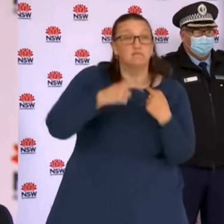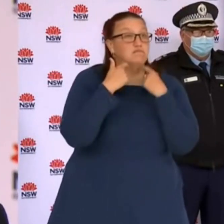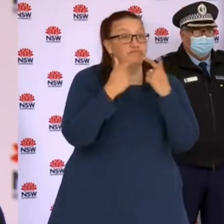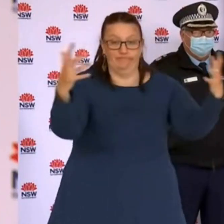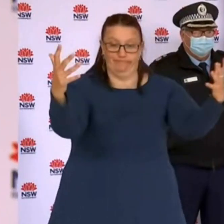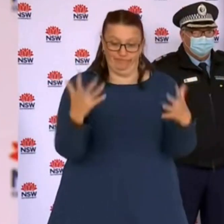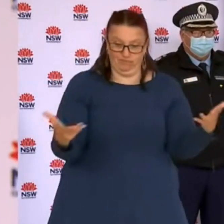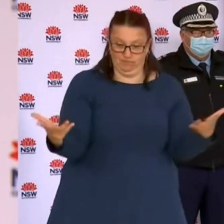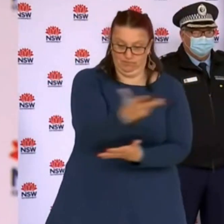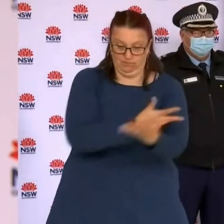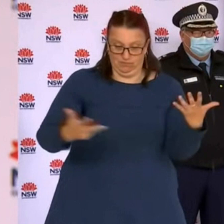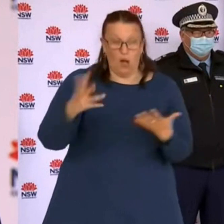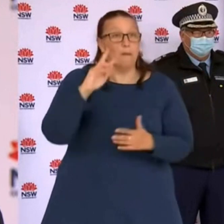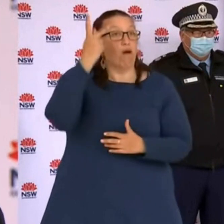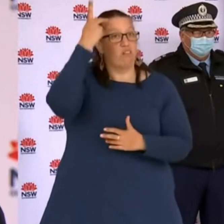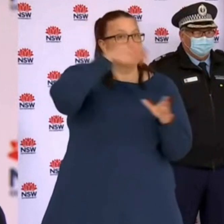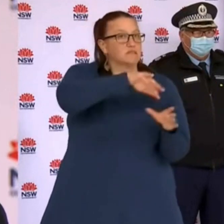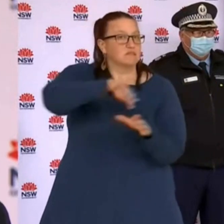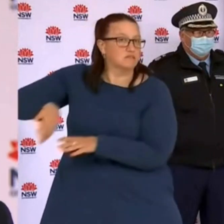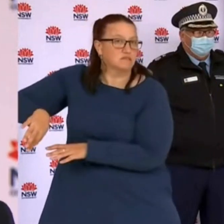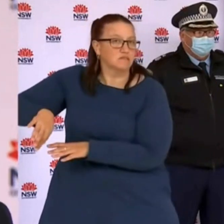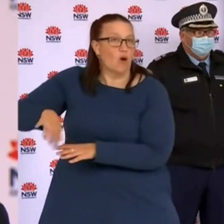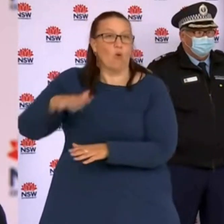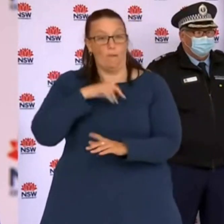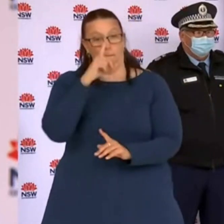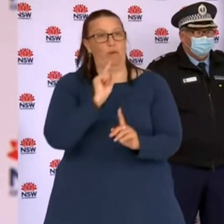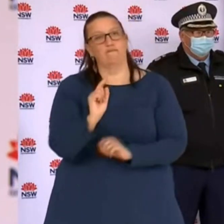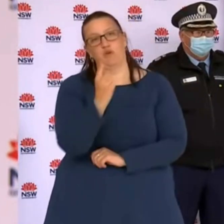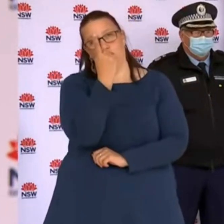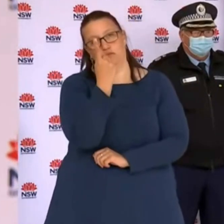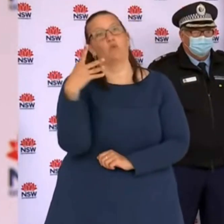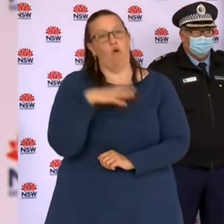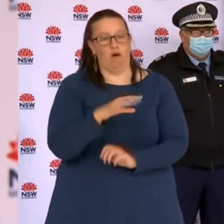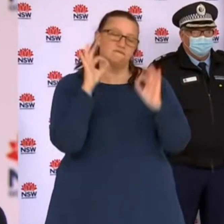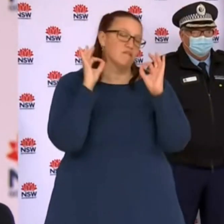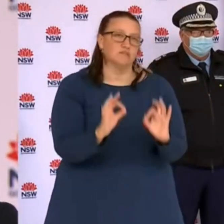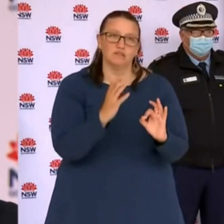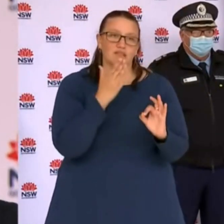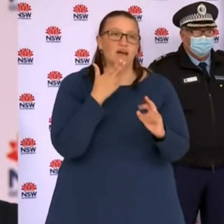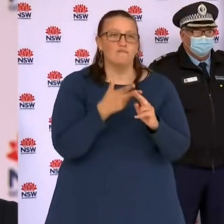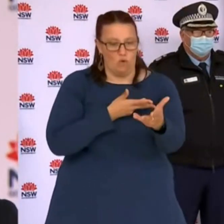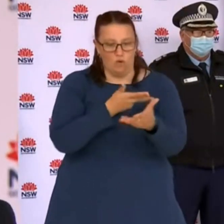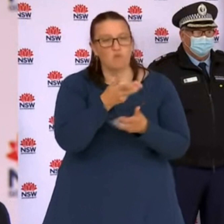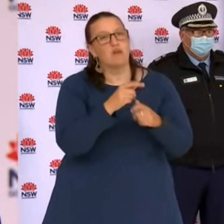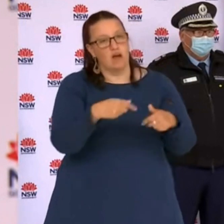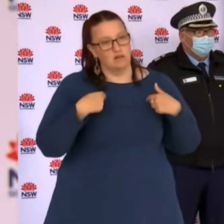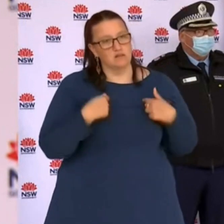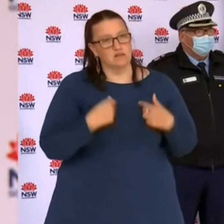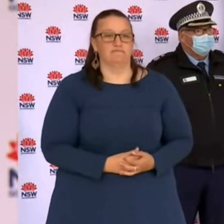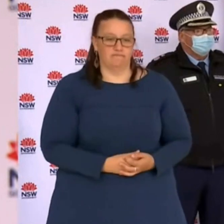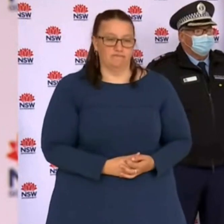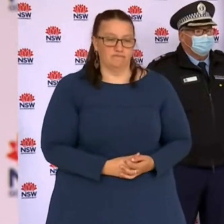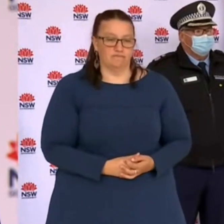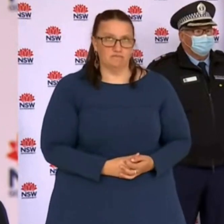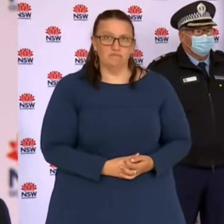help us get the message out in all different forms. We've had outstanding engagement with all